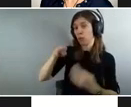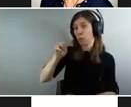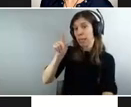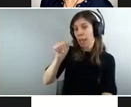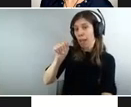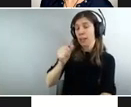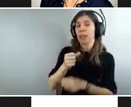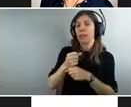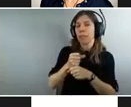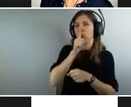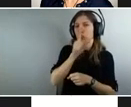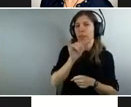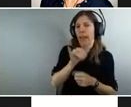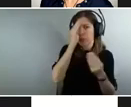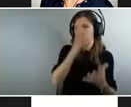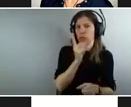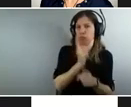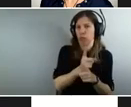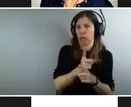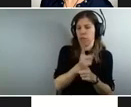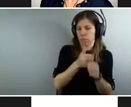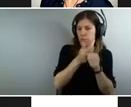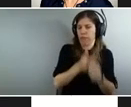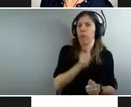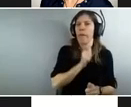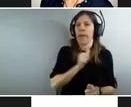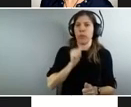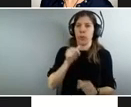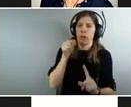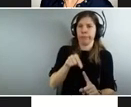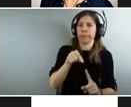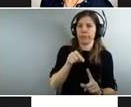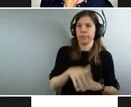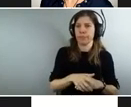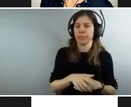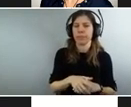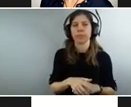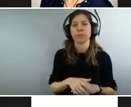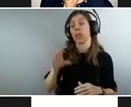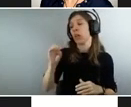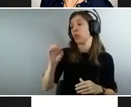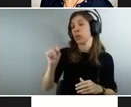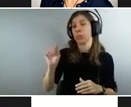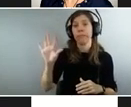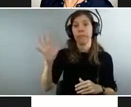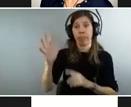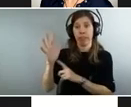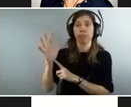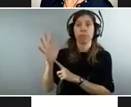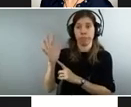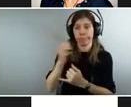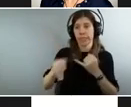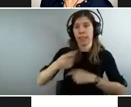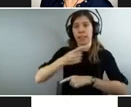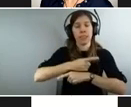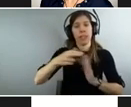information directly is related to Arizona. So October 5th is our voter registration deadline.